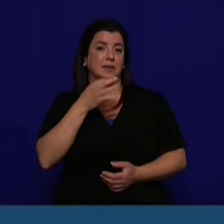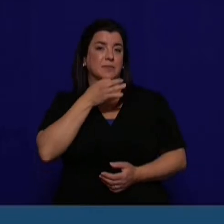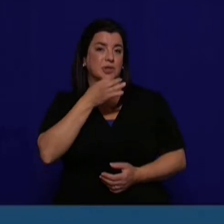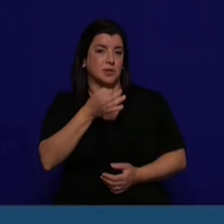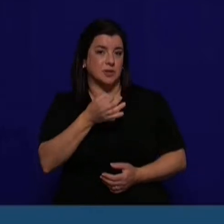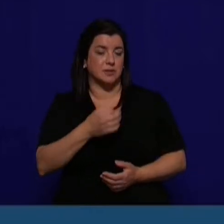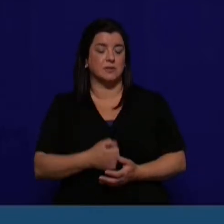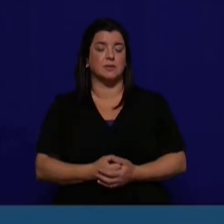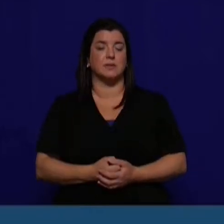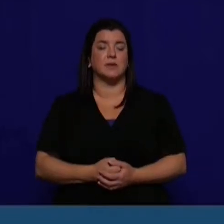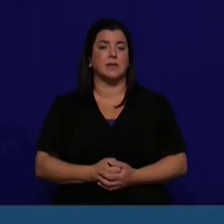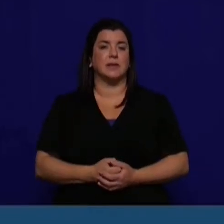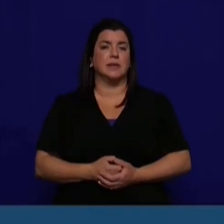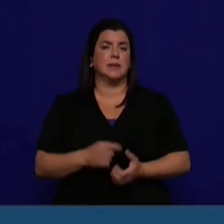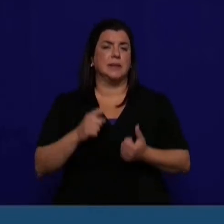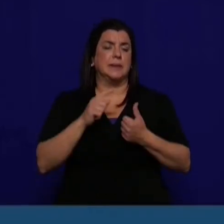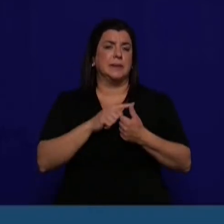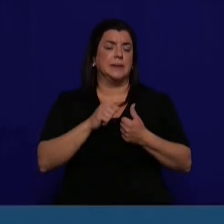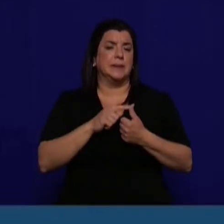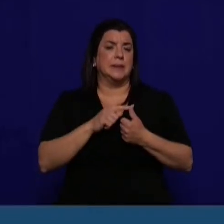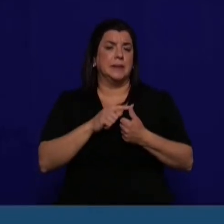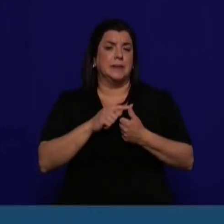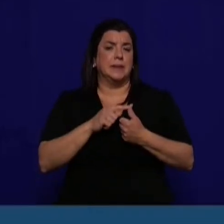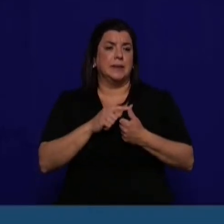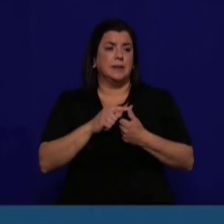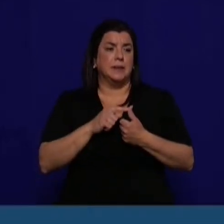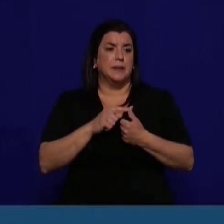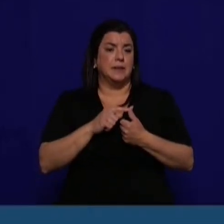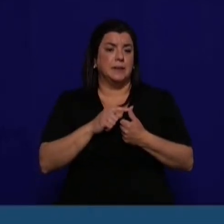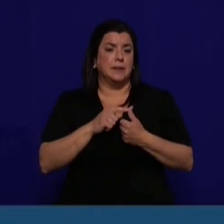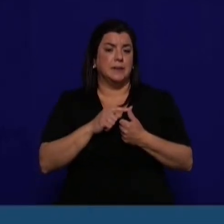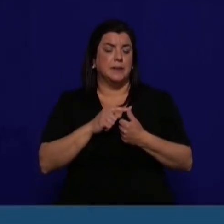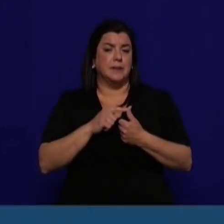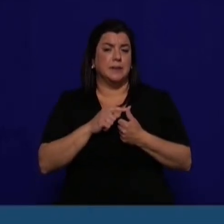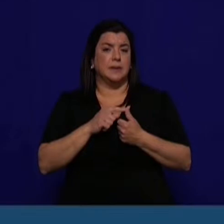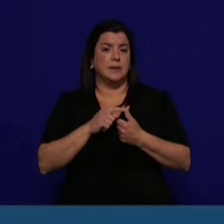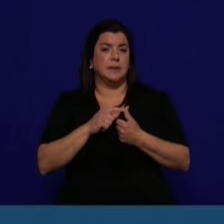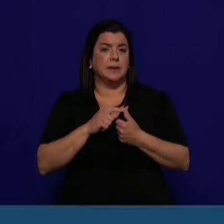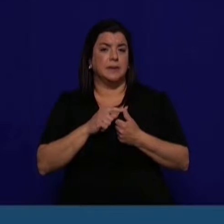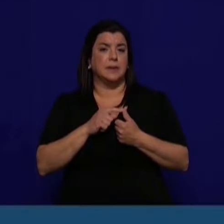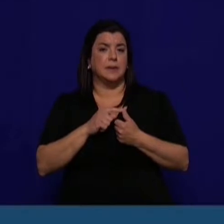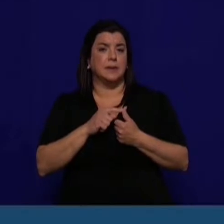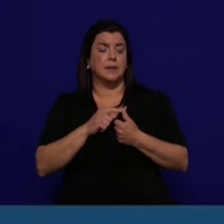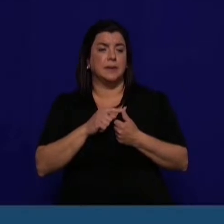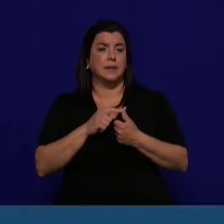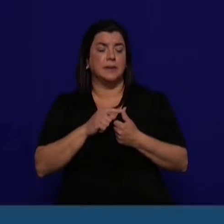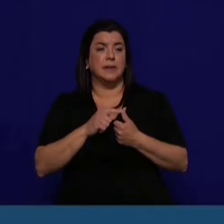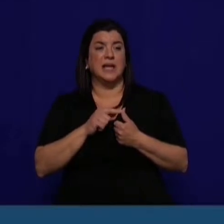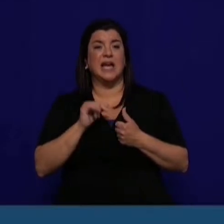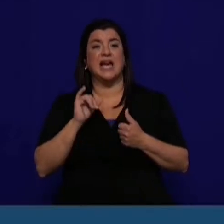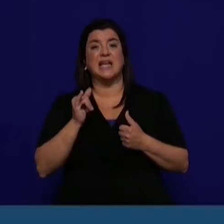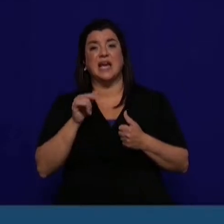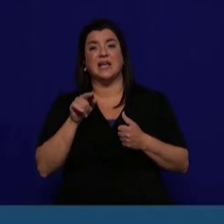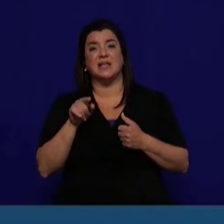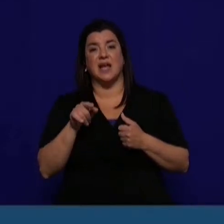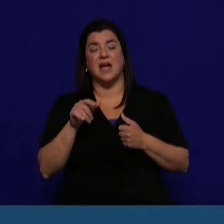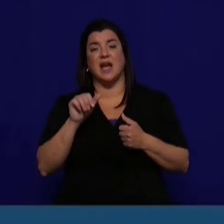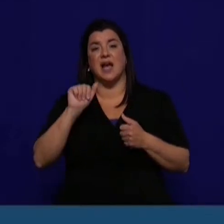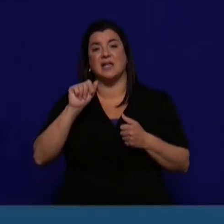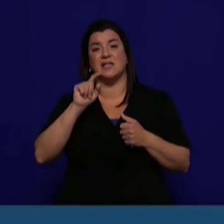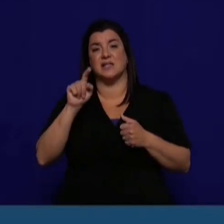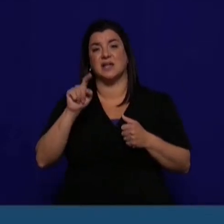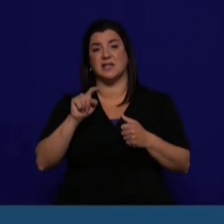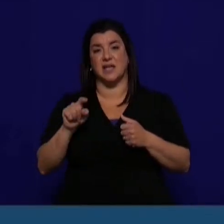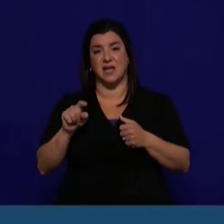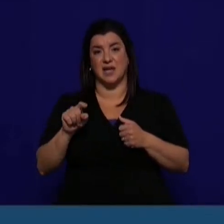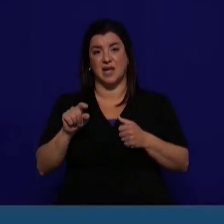first being, will people who have a family history of thrombosis be given an alternative to the AstraZeneca vaccine, if that is the vaccine they were originally